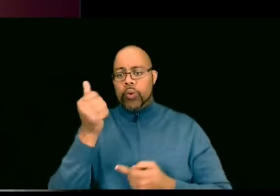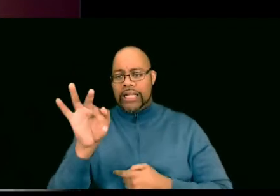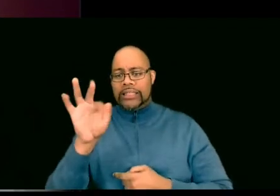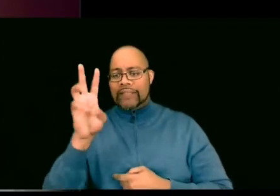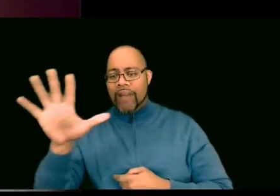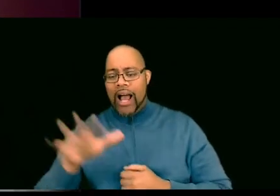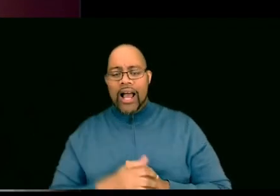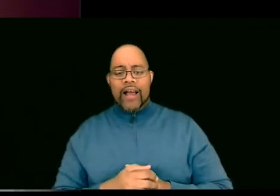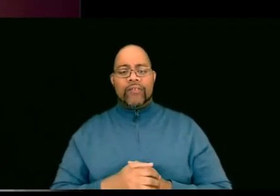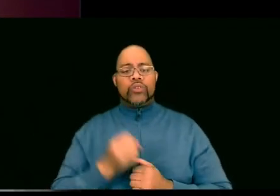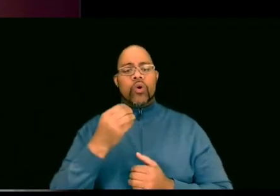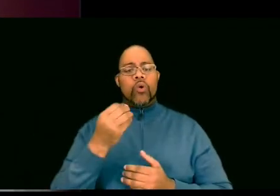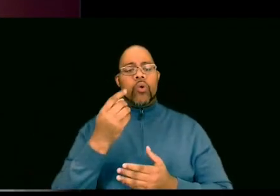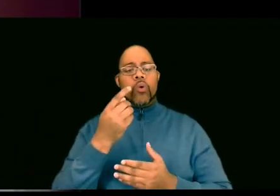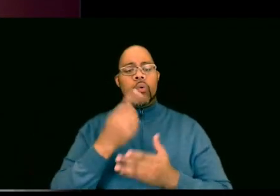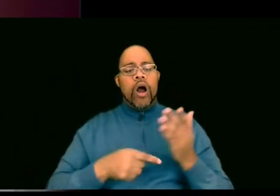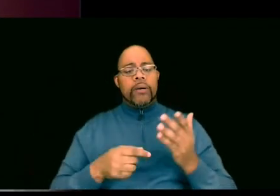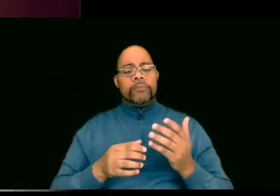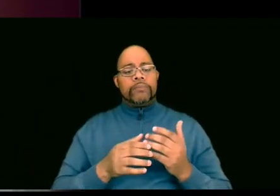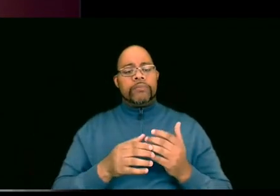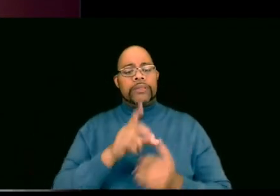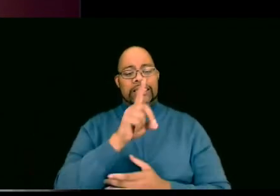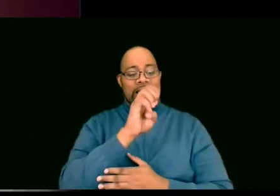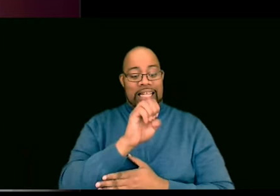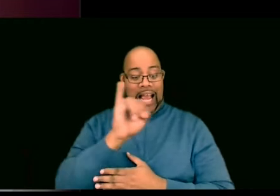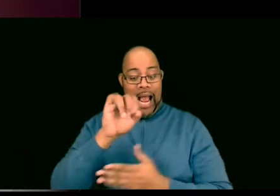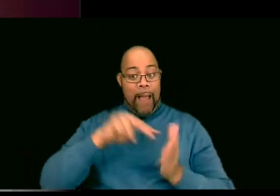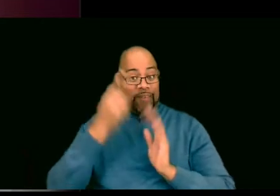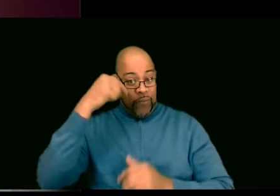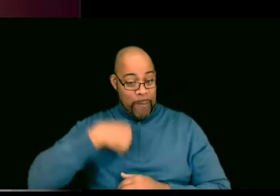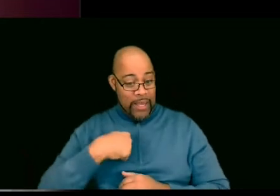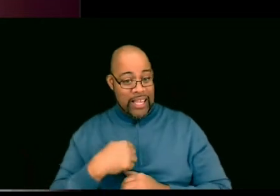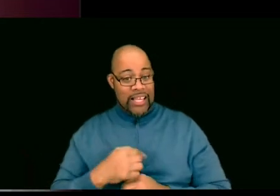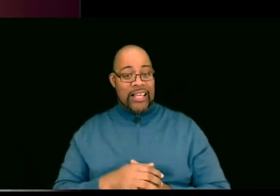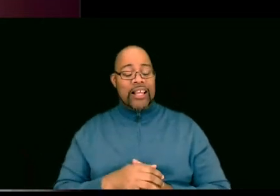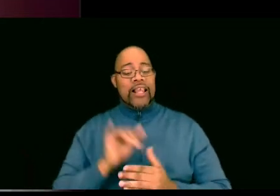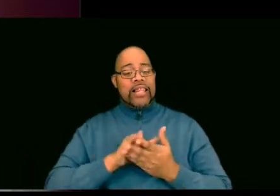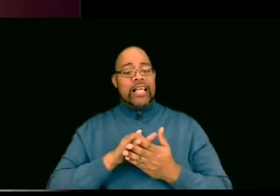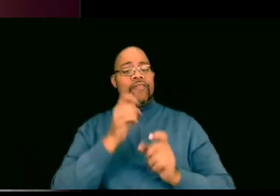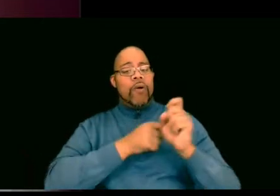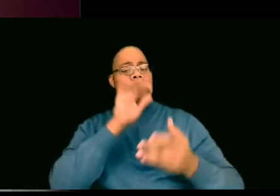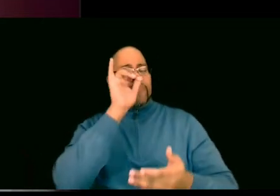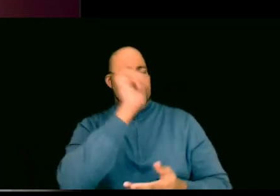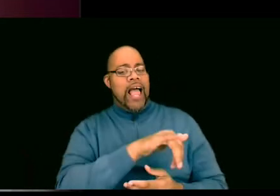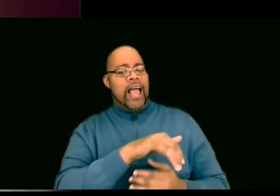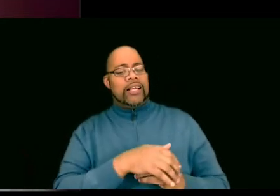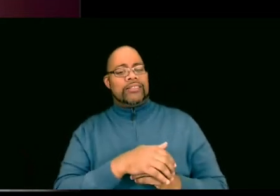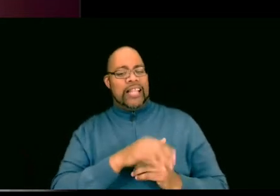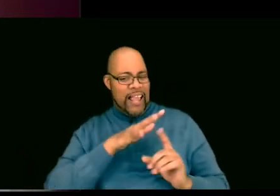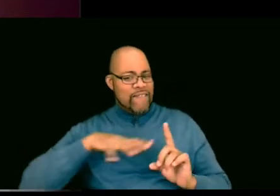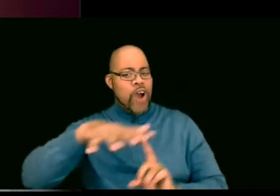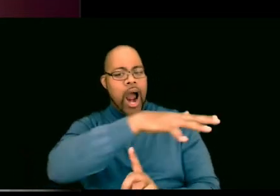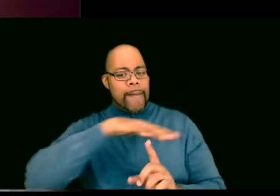65. So what D, E, and I means to me comes out of that kind